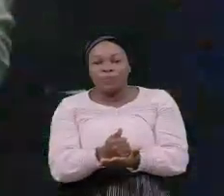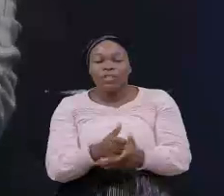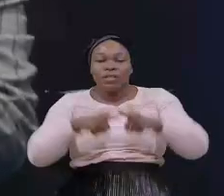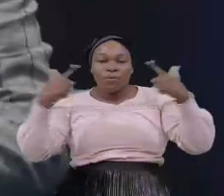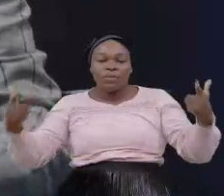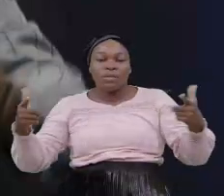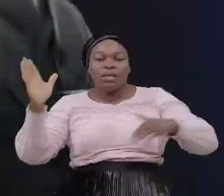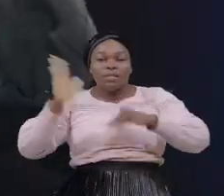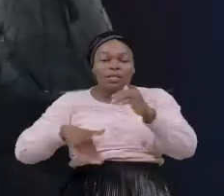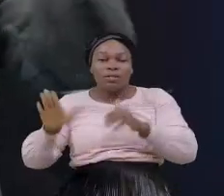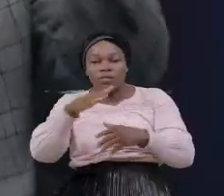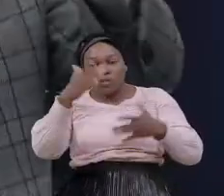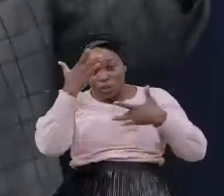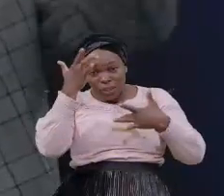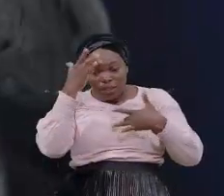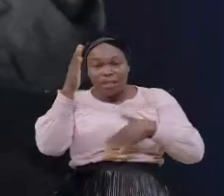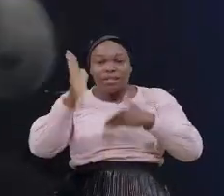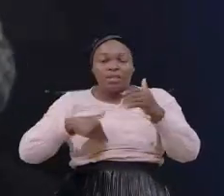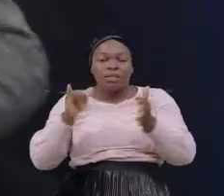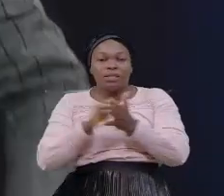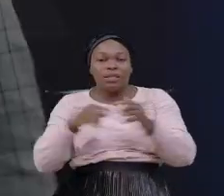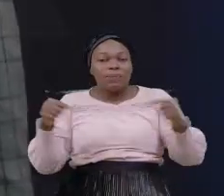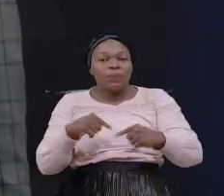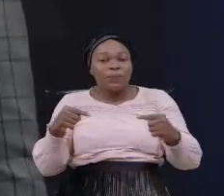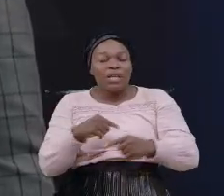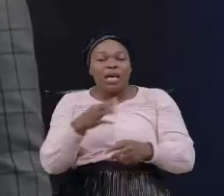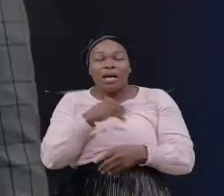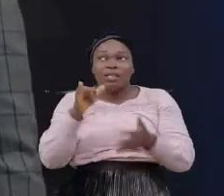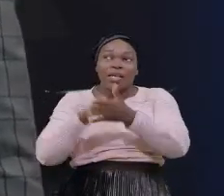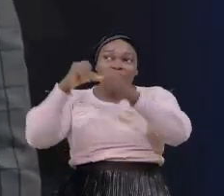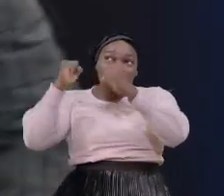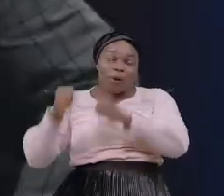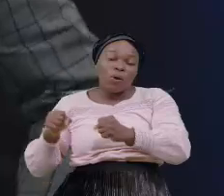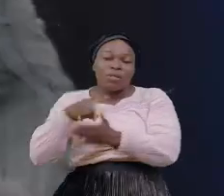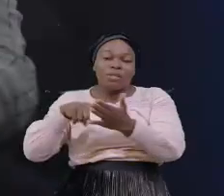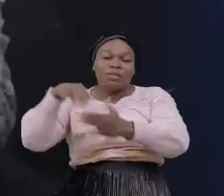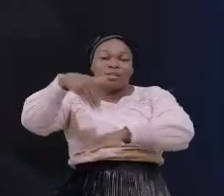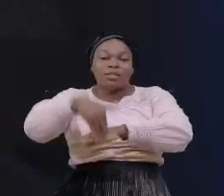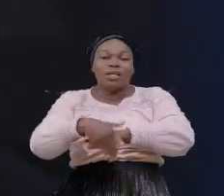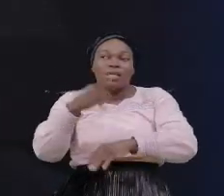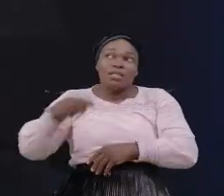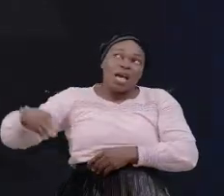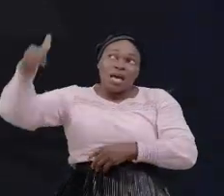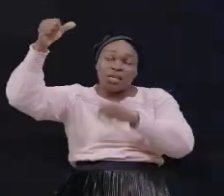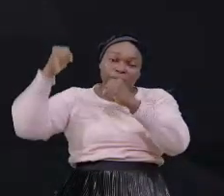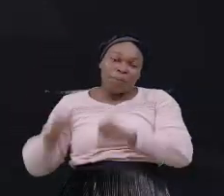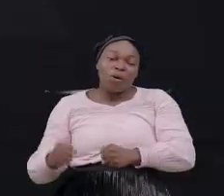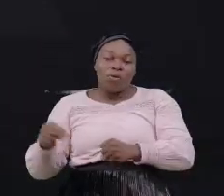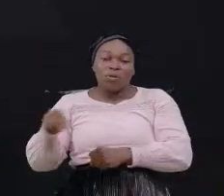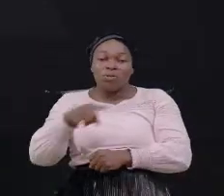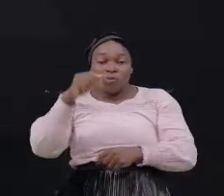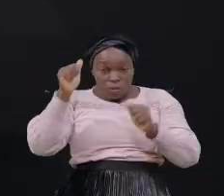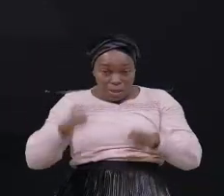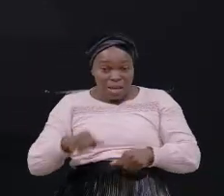your infirmity. And that power tonight, the highest power you can think about, is going